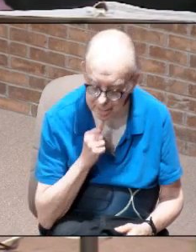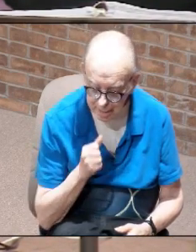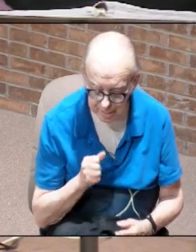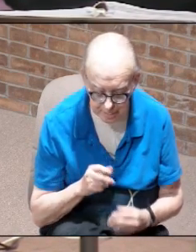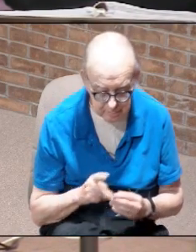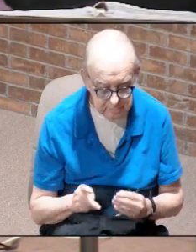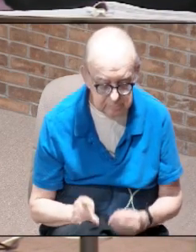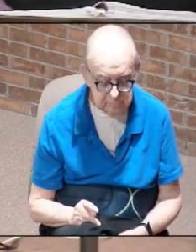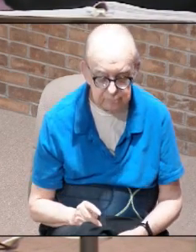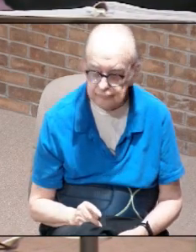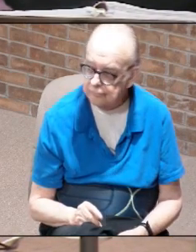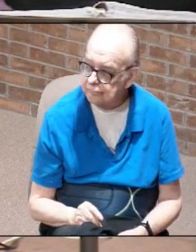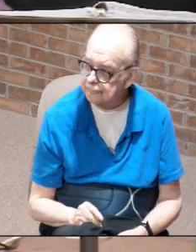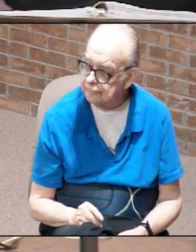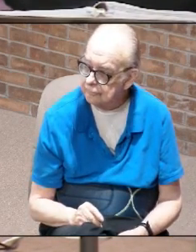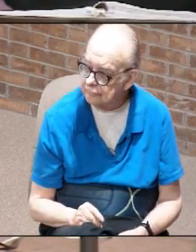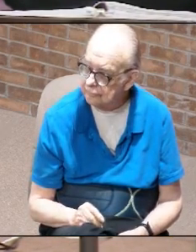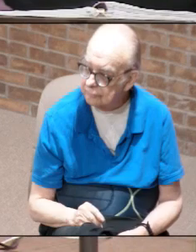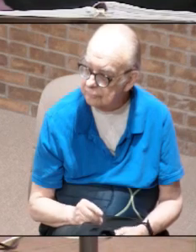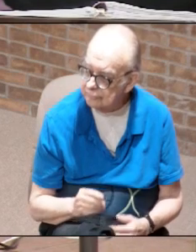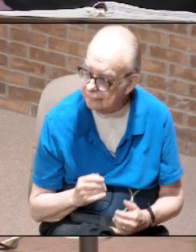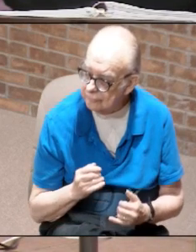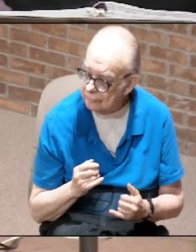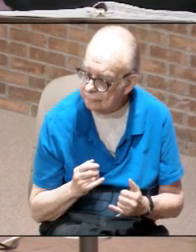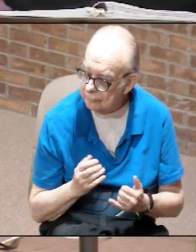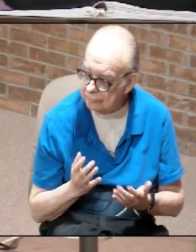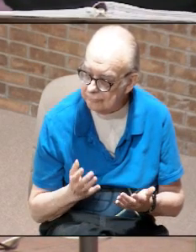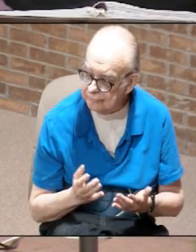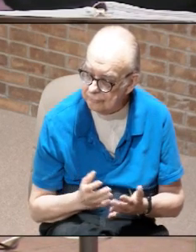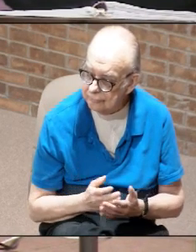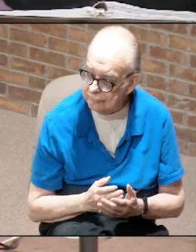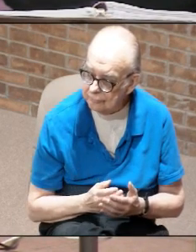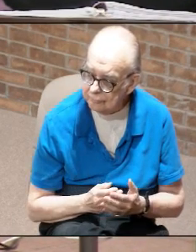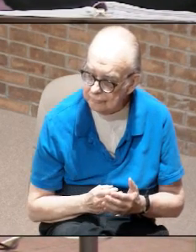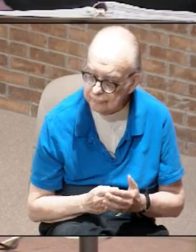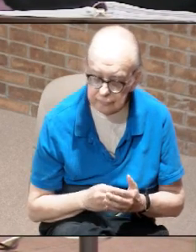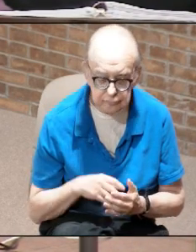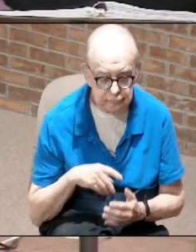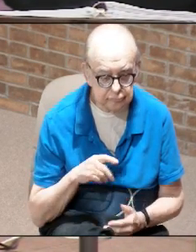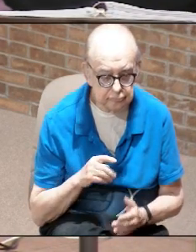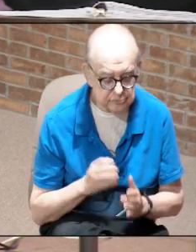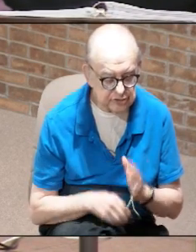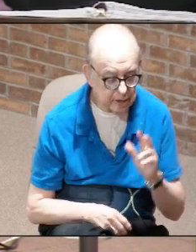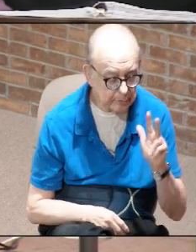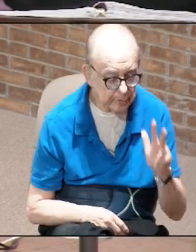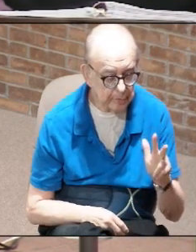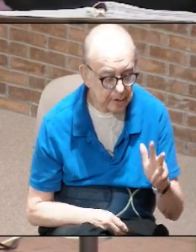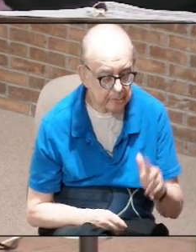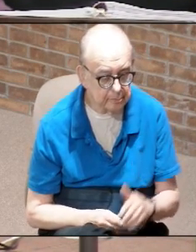I'm sitting here. I know what the last one was talking about the psalmist. It's in Proverbs chapter 3.